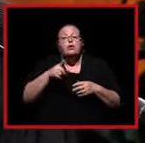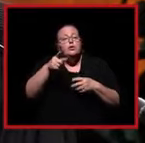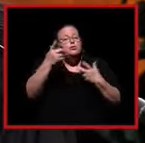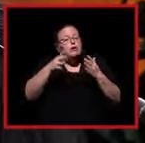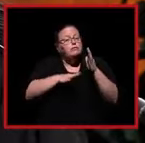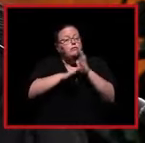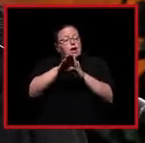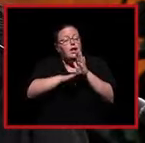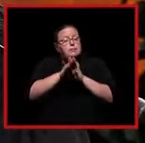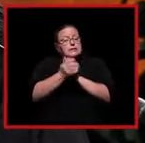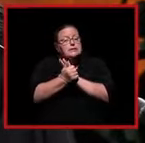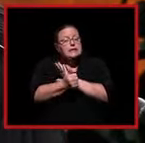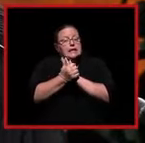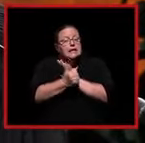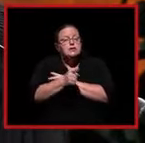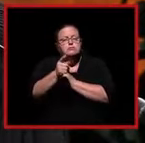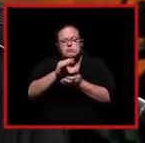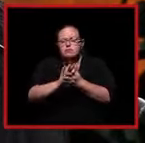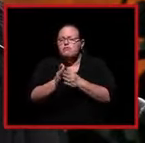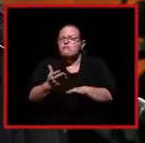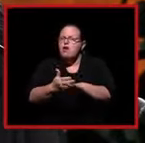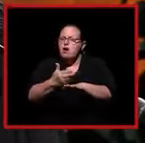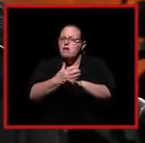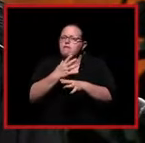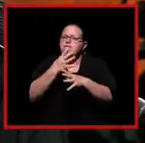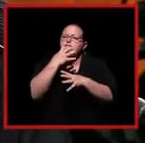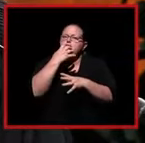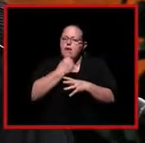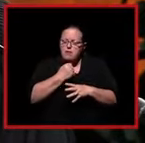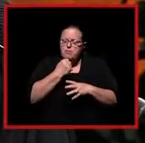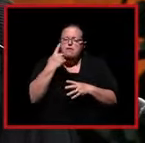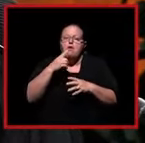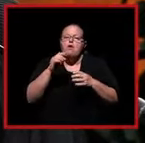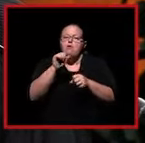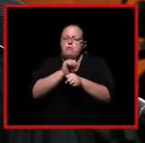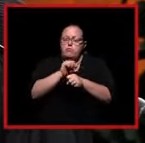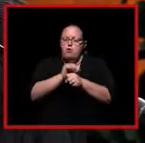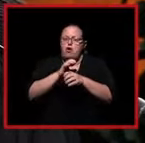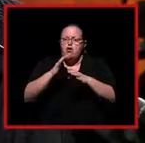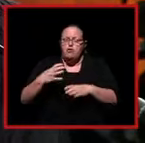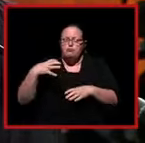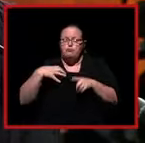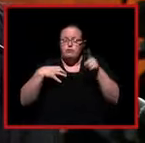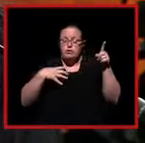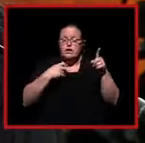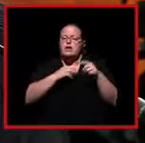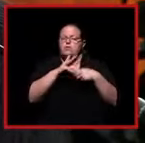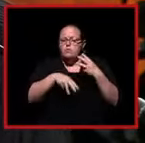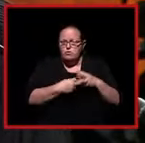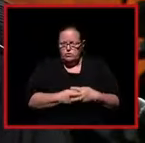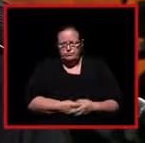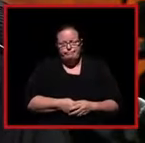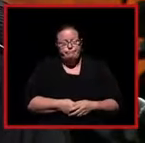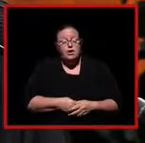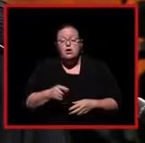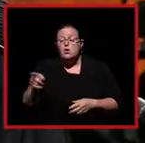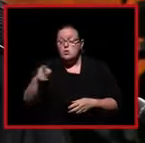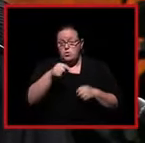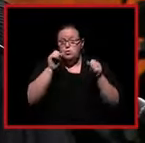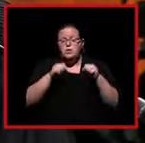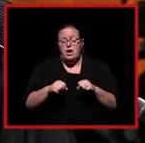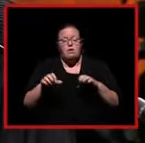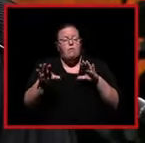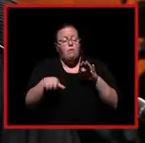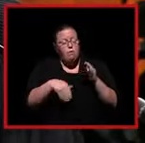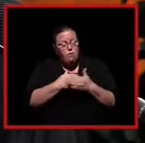make you extraordinarily valuable to employers and to society. You really can do it all because you